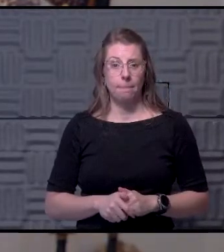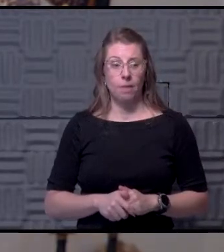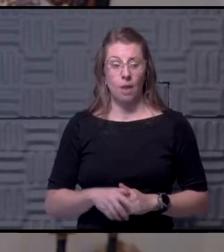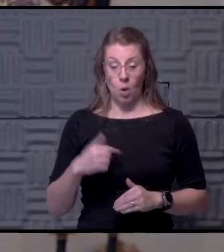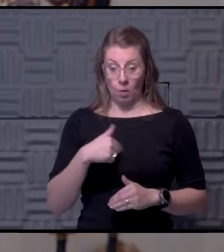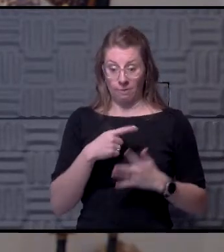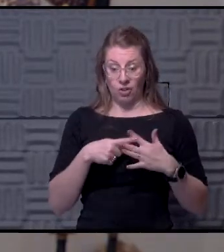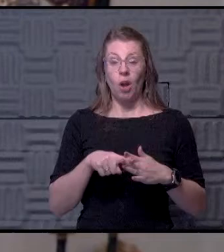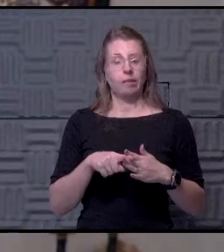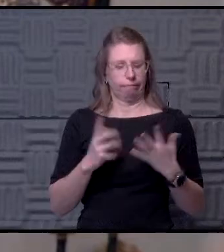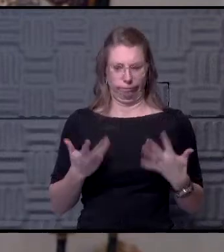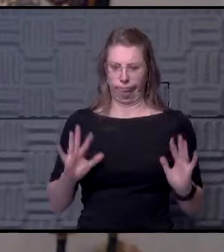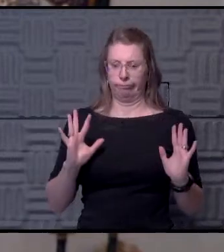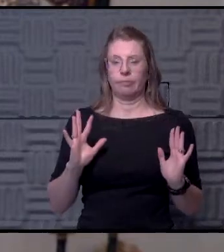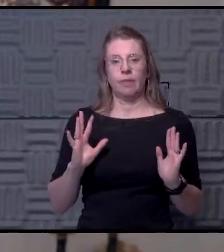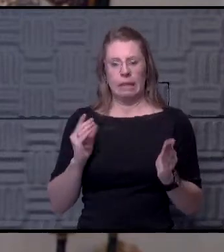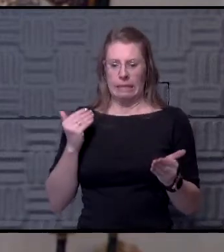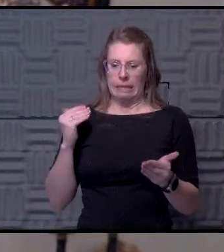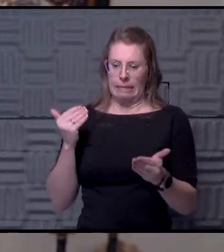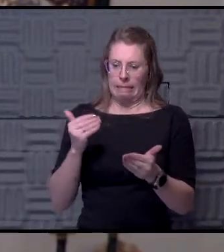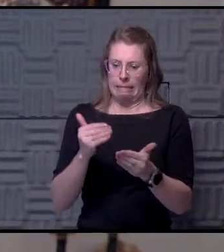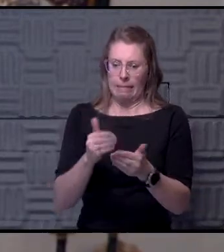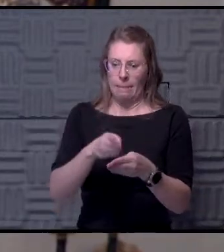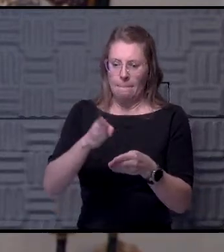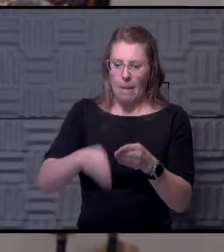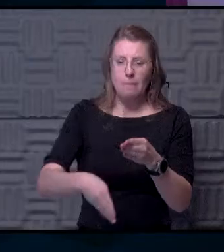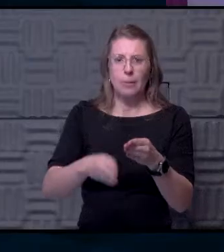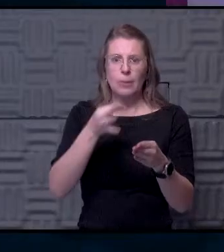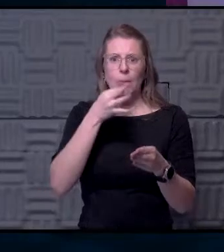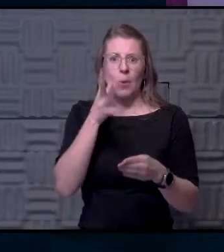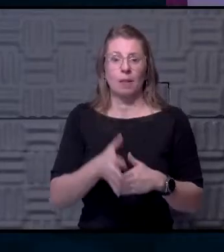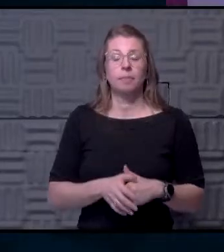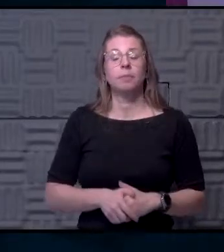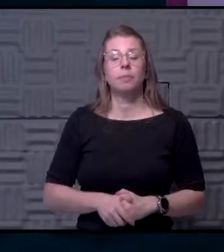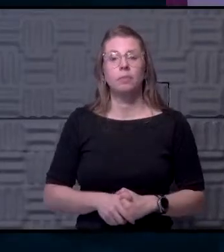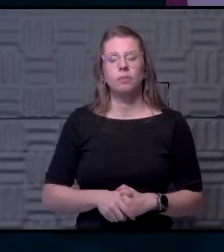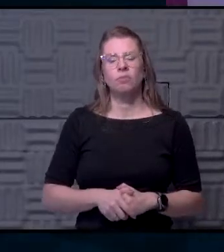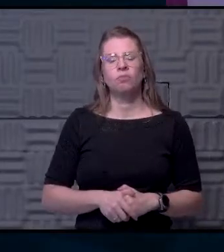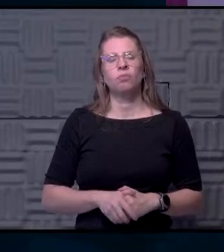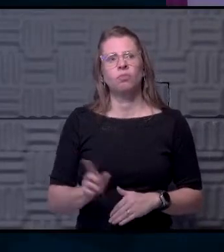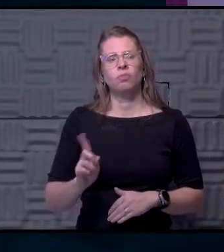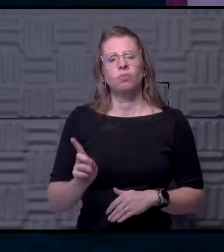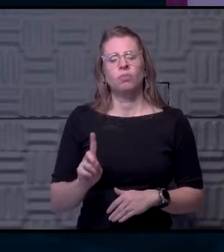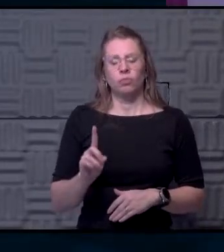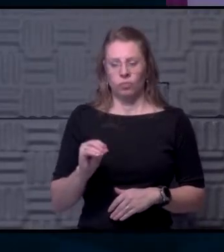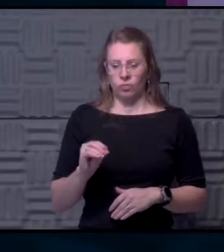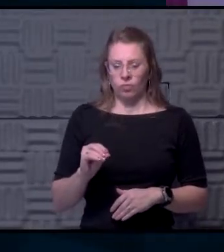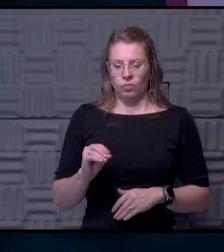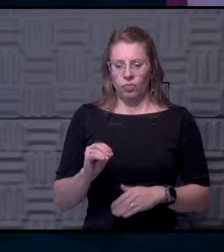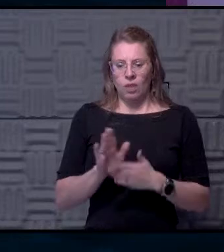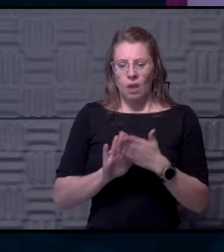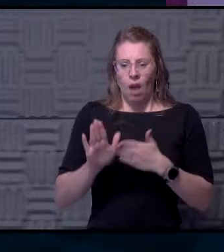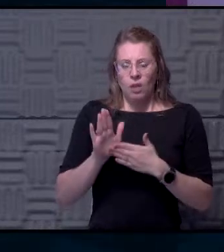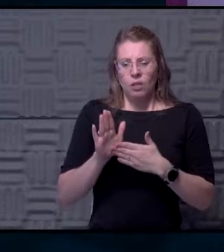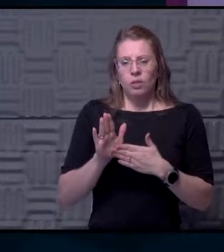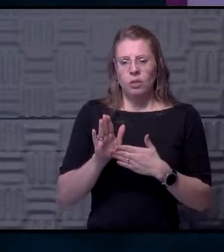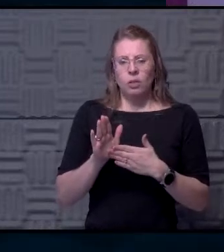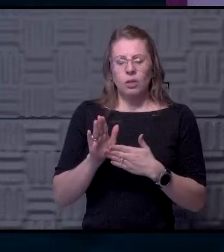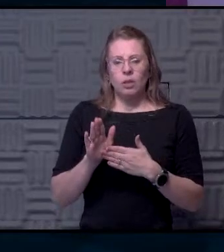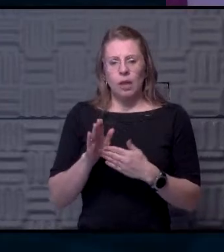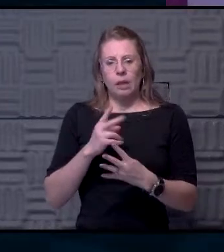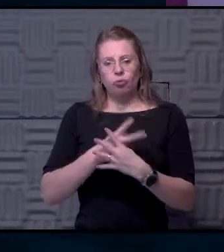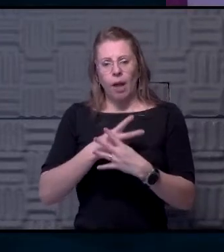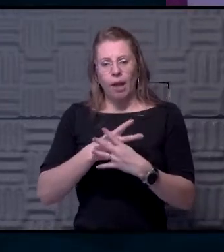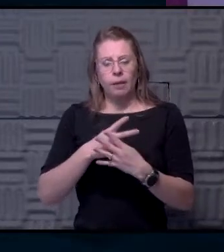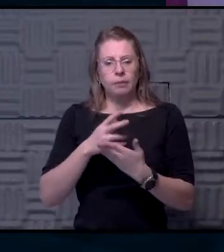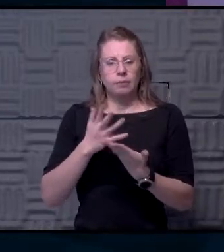begun, we're not far from being done, really. And when will you? Where do college and grad school?